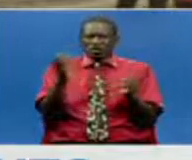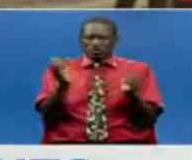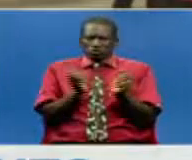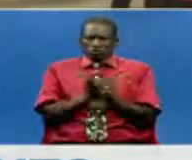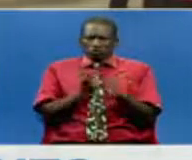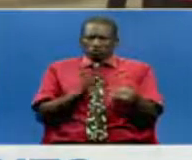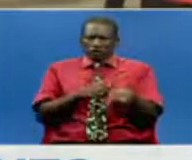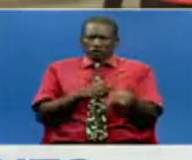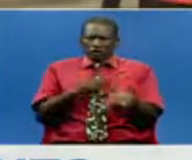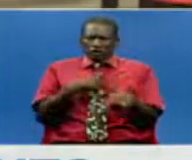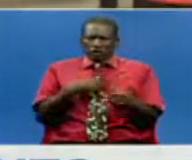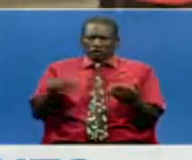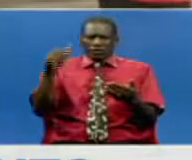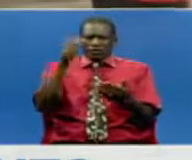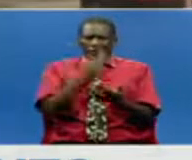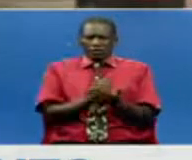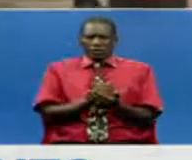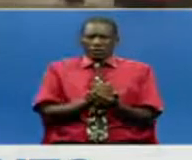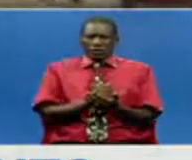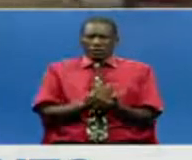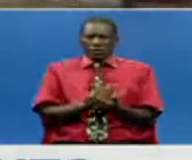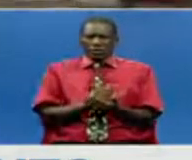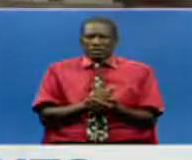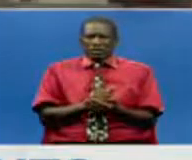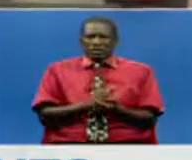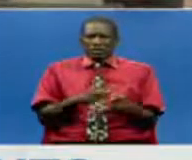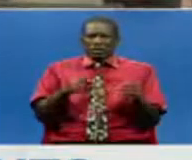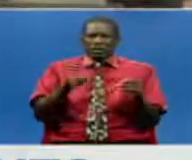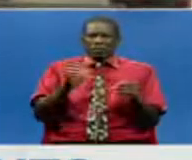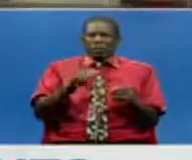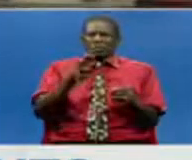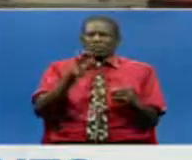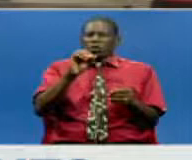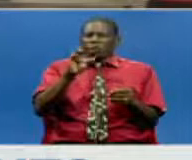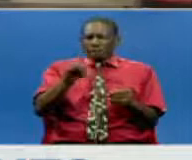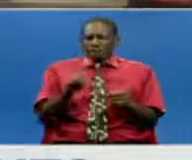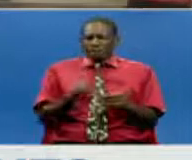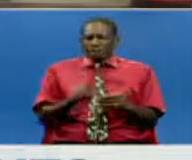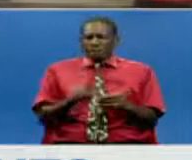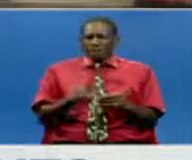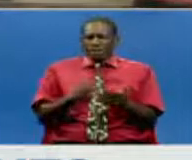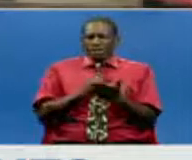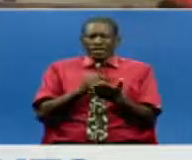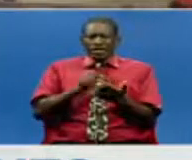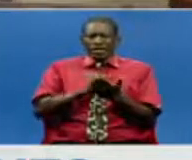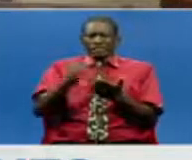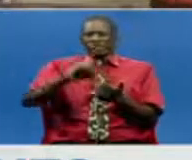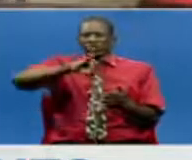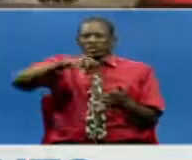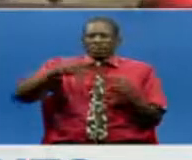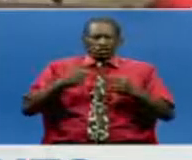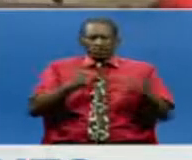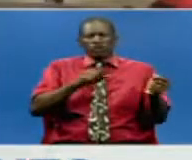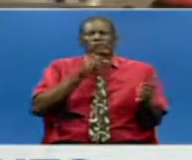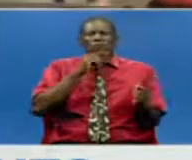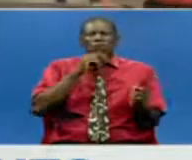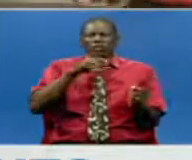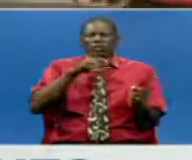I was employed on BOM terms in St. Joseph's Boys. I found out